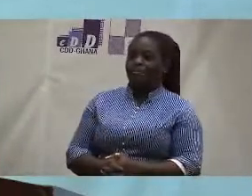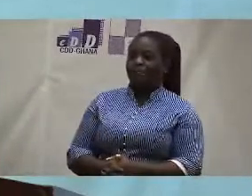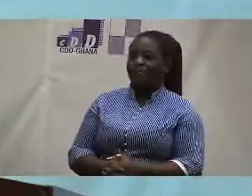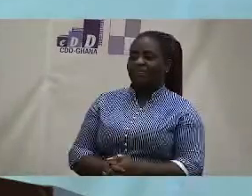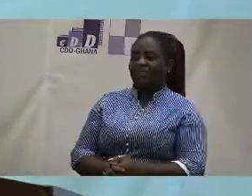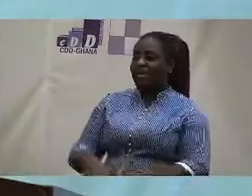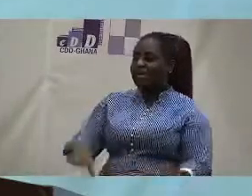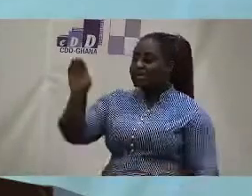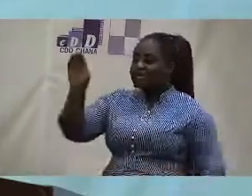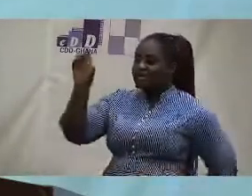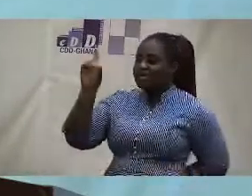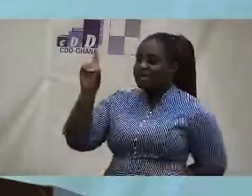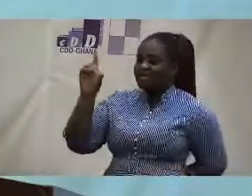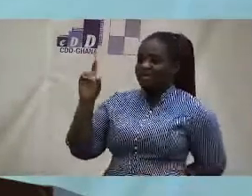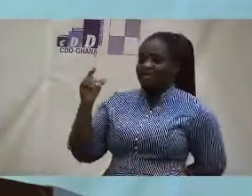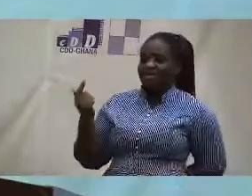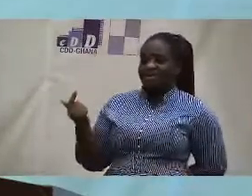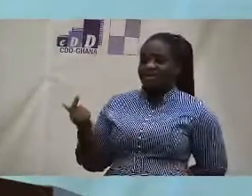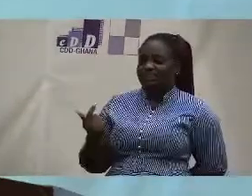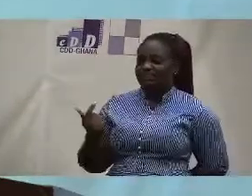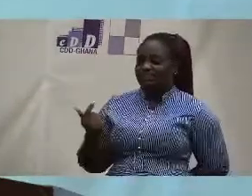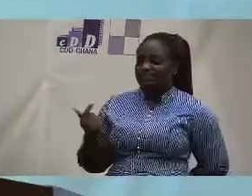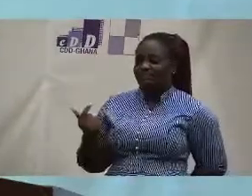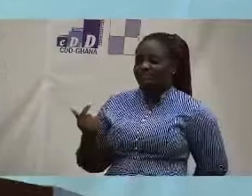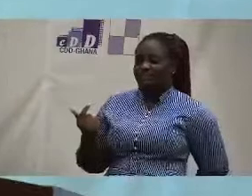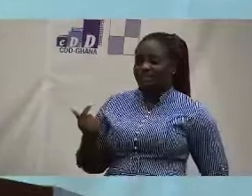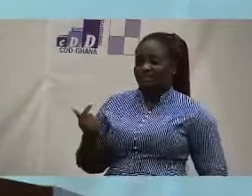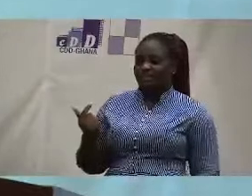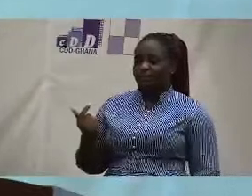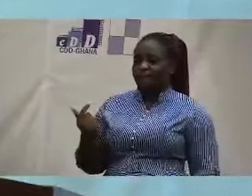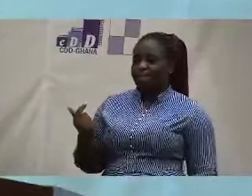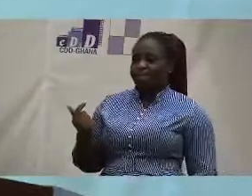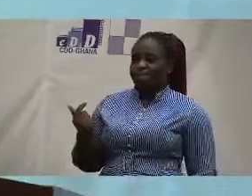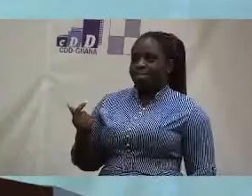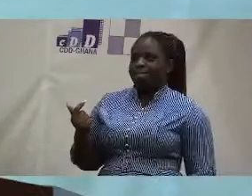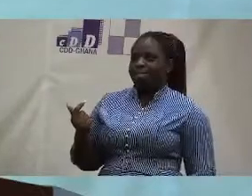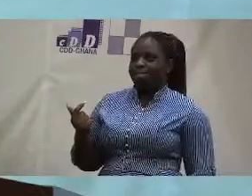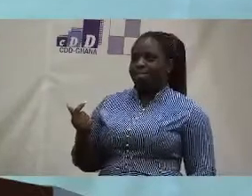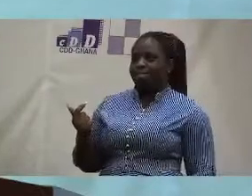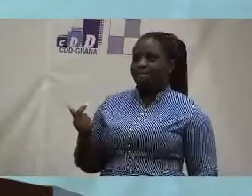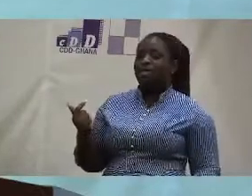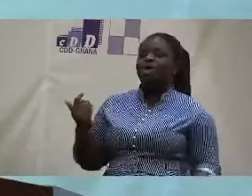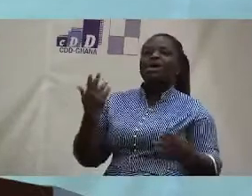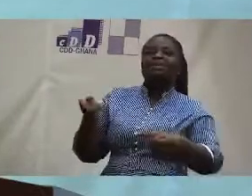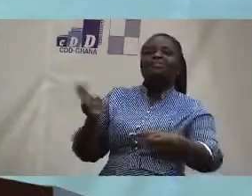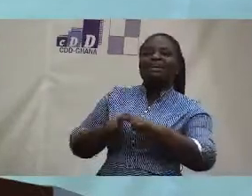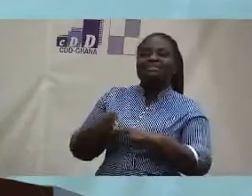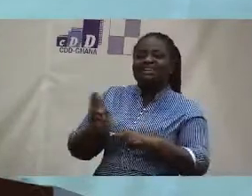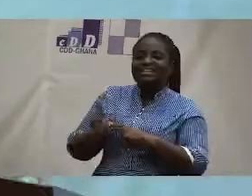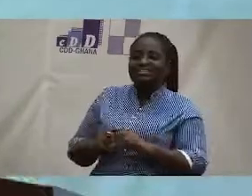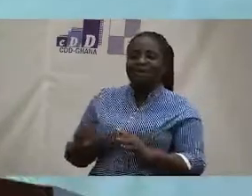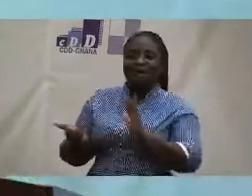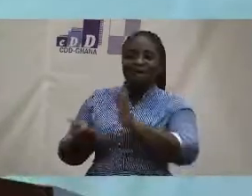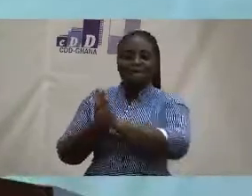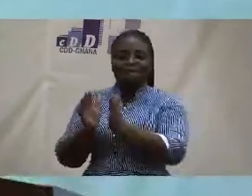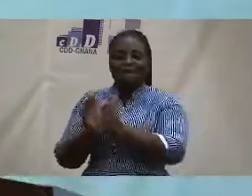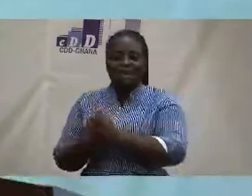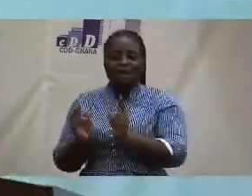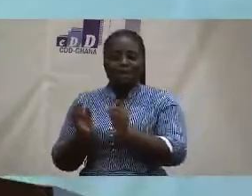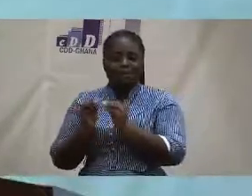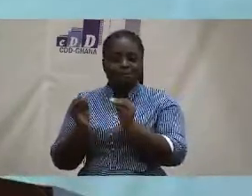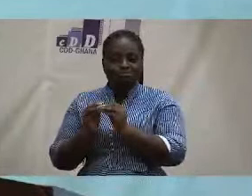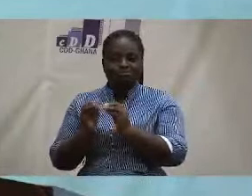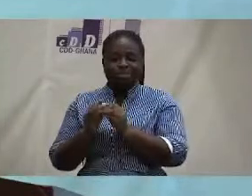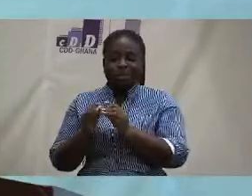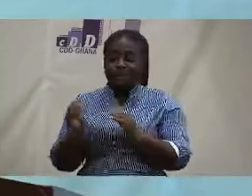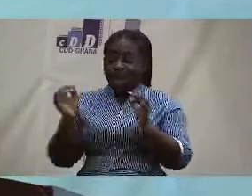CDD Ghana event. Then polarization within the movement itself, we are increasingly becoming more and more polarized,